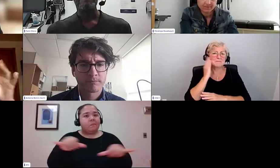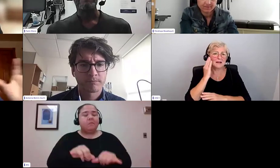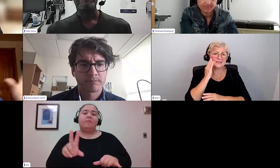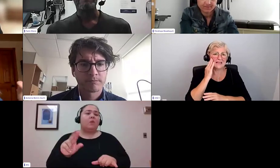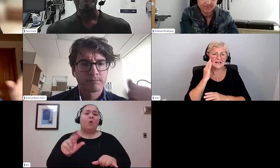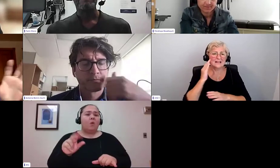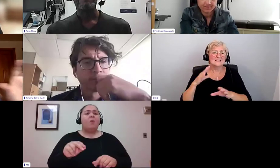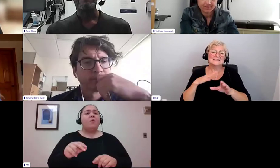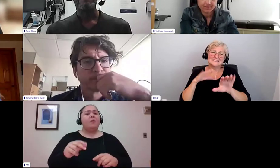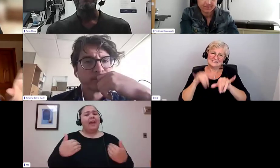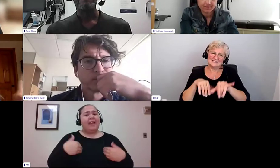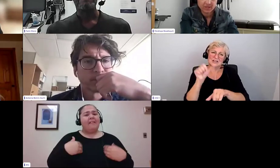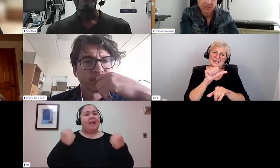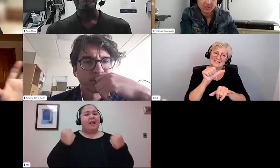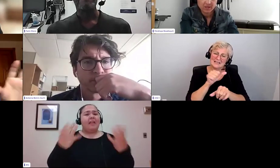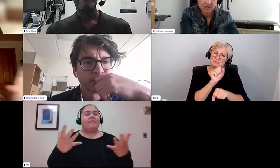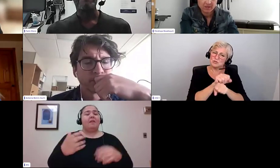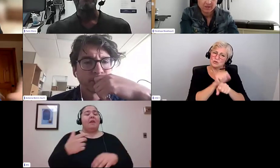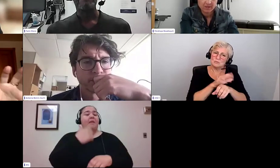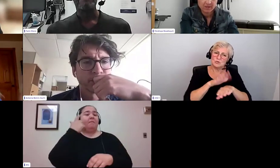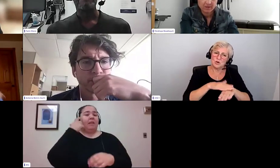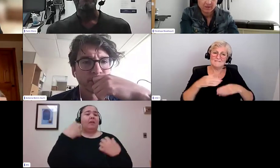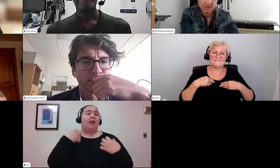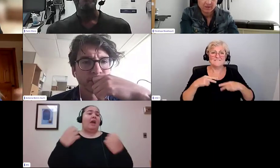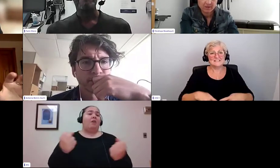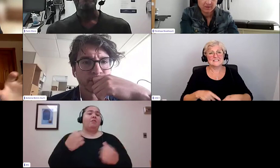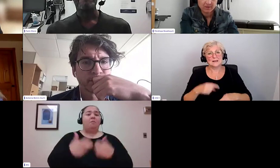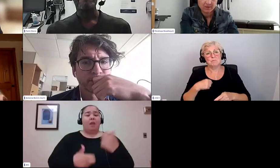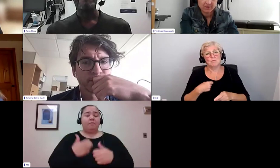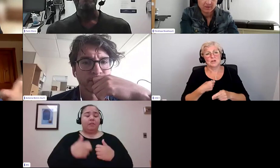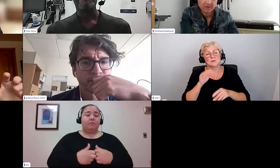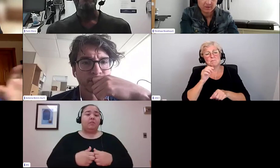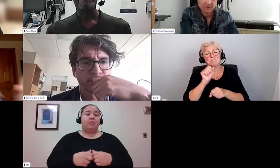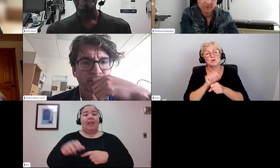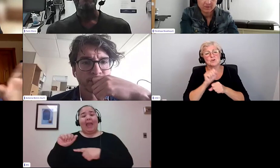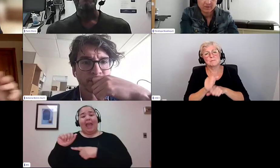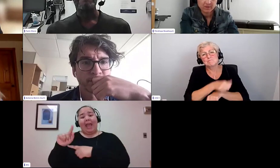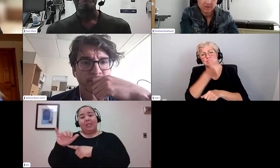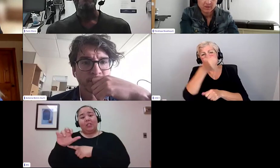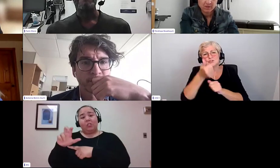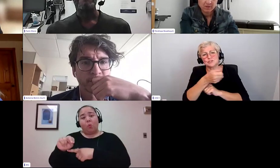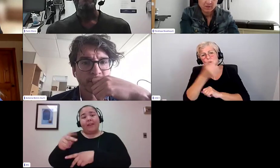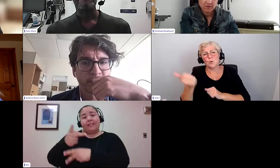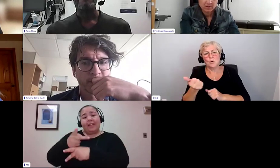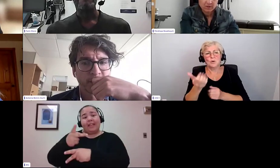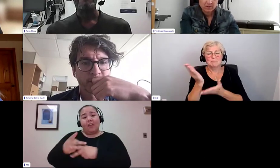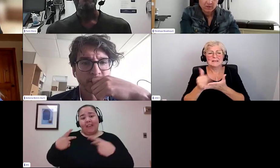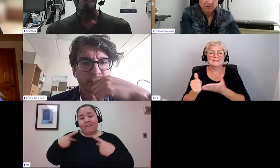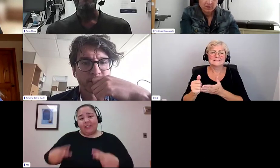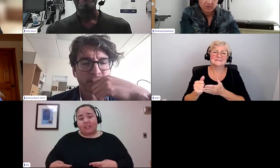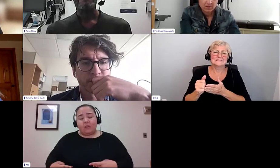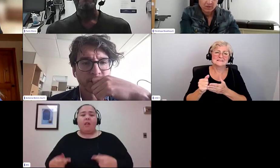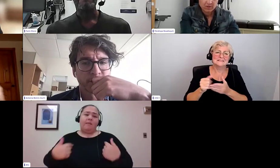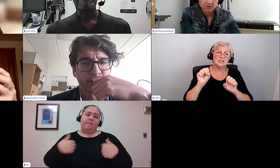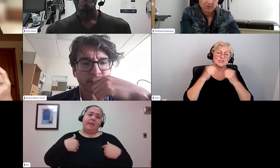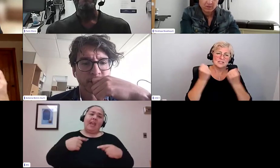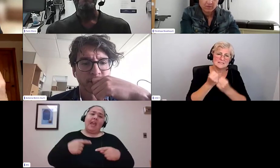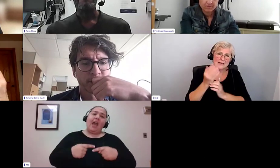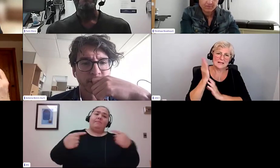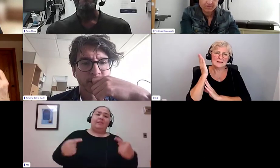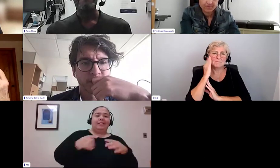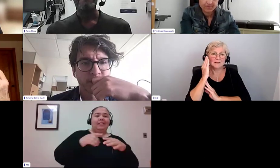health problems. Antoine takes care of the physical. I take more care of the other side, social, mental,